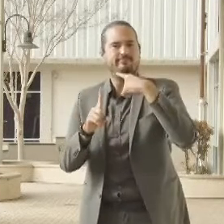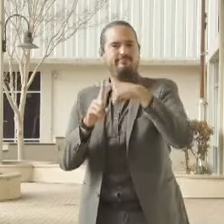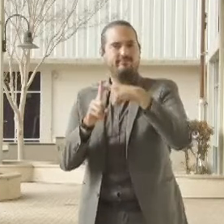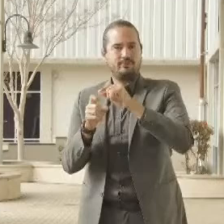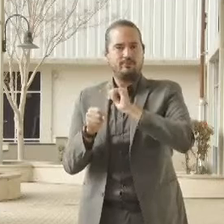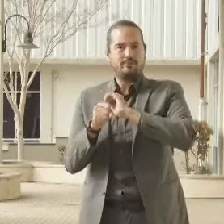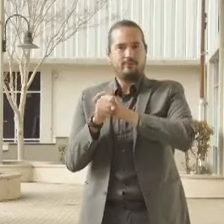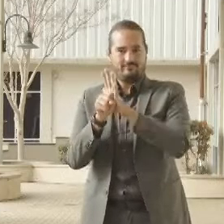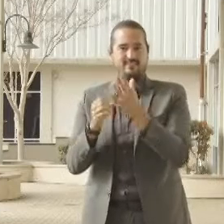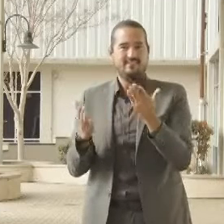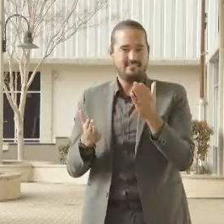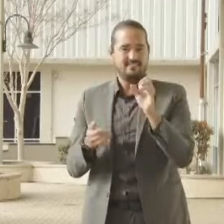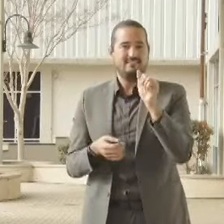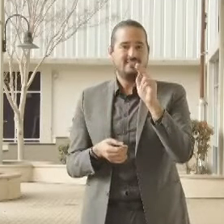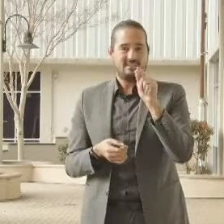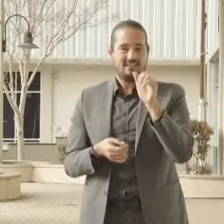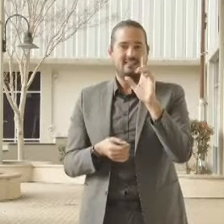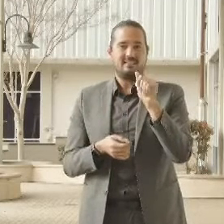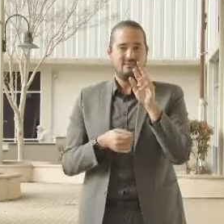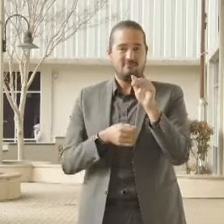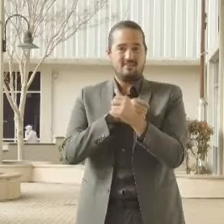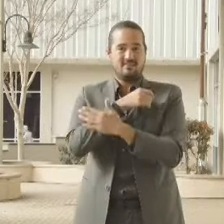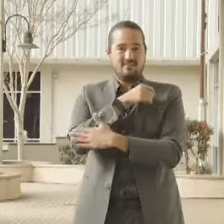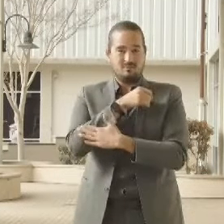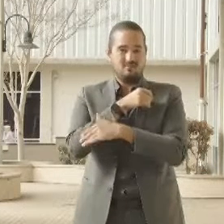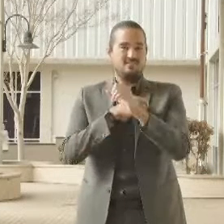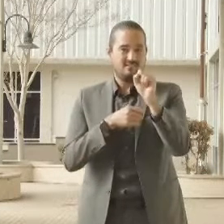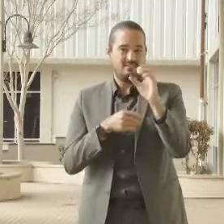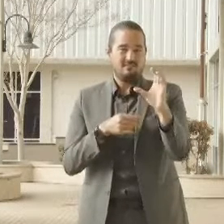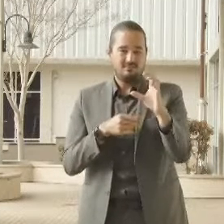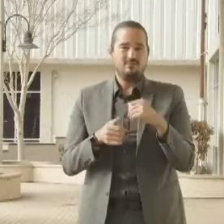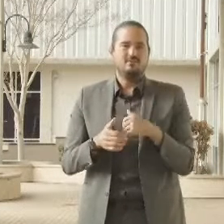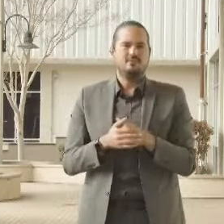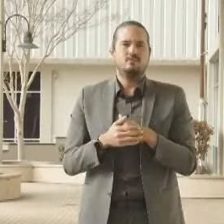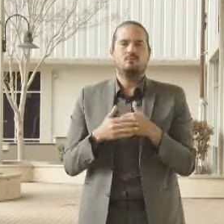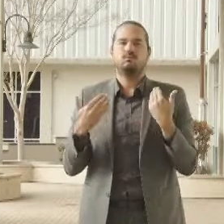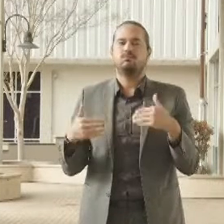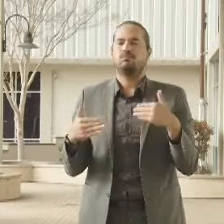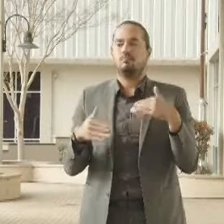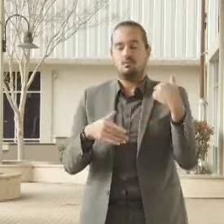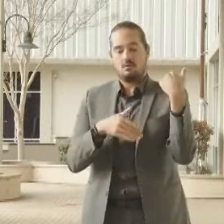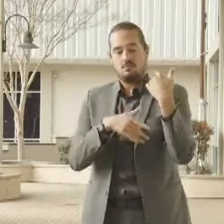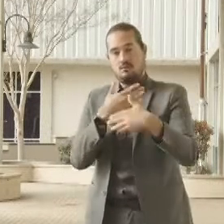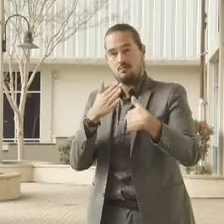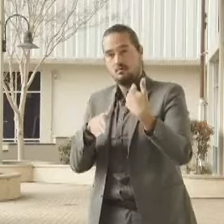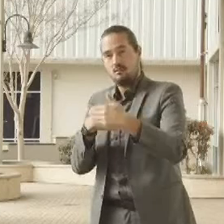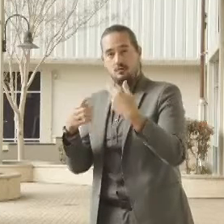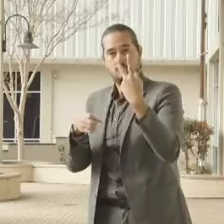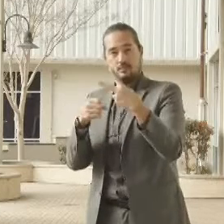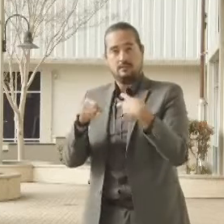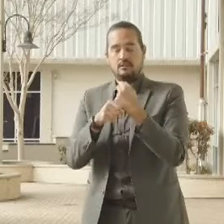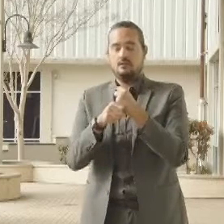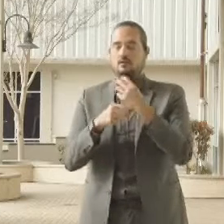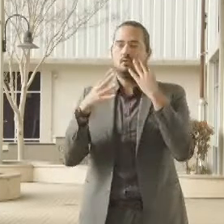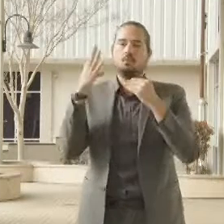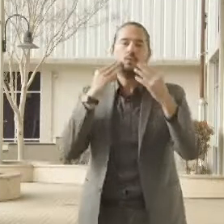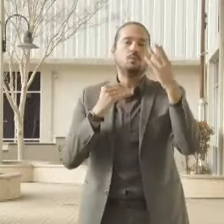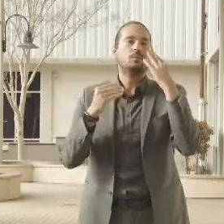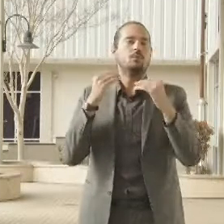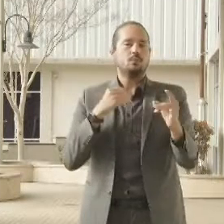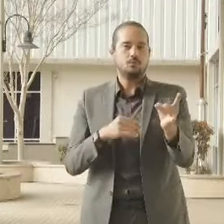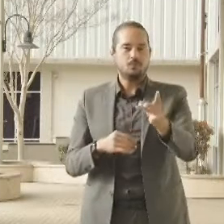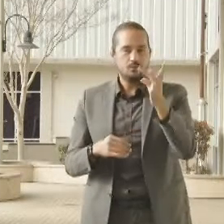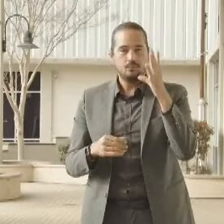from Wuhan. And what a road it's been in the last 2 years. Since